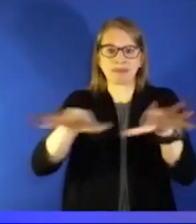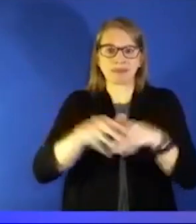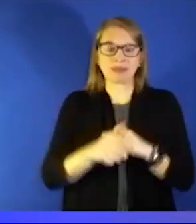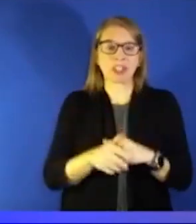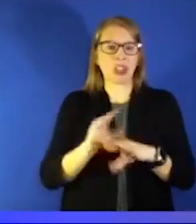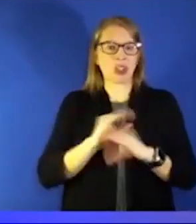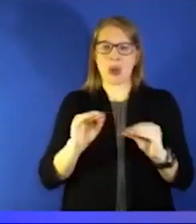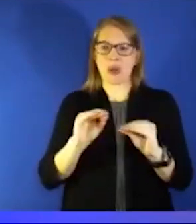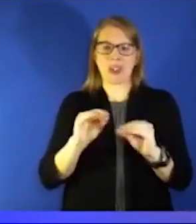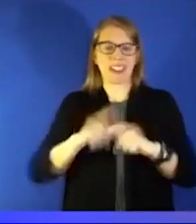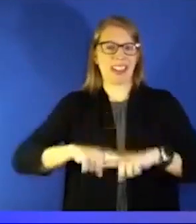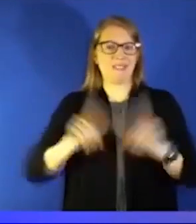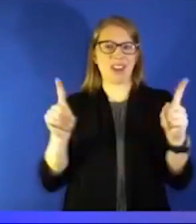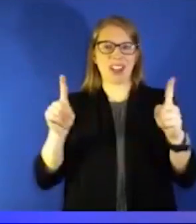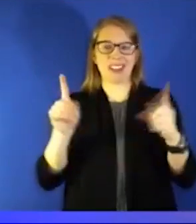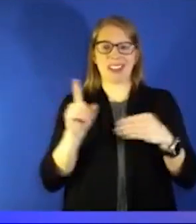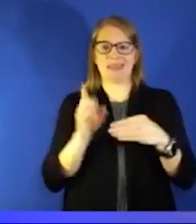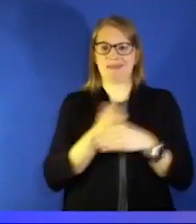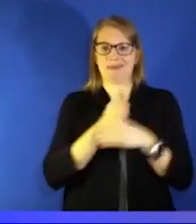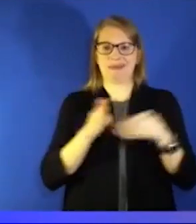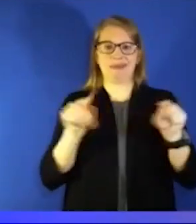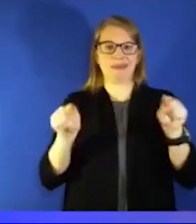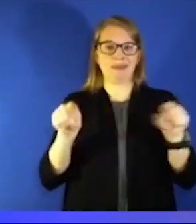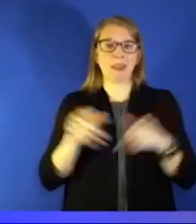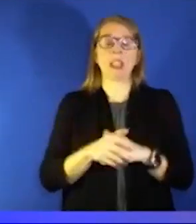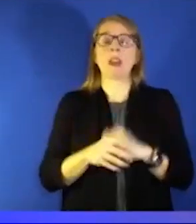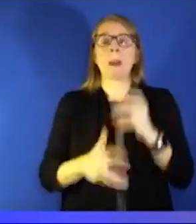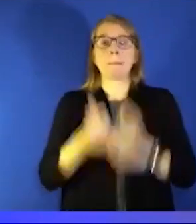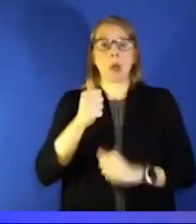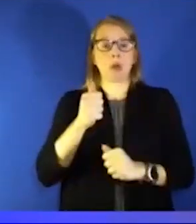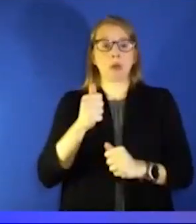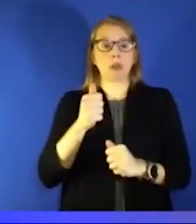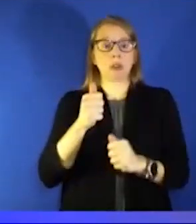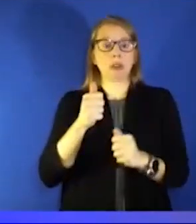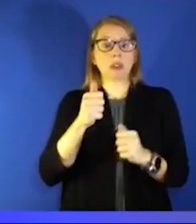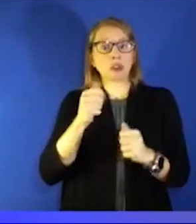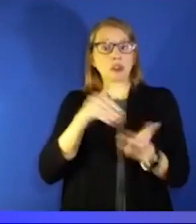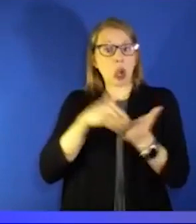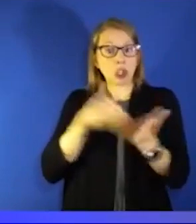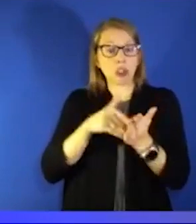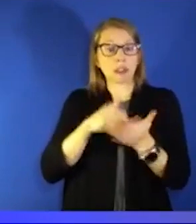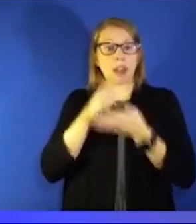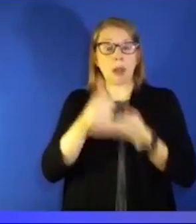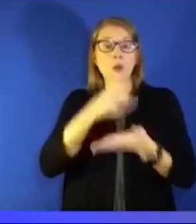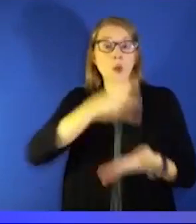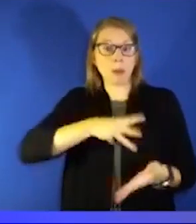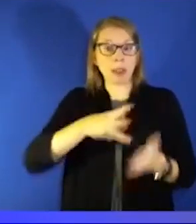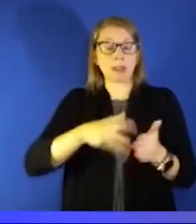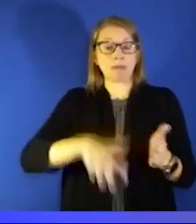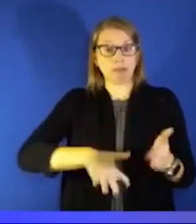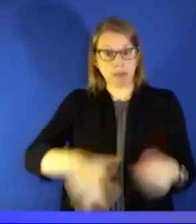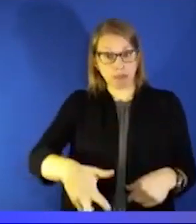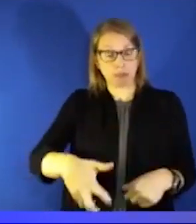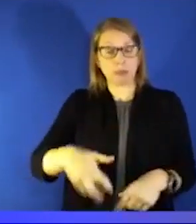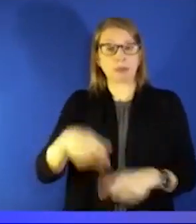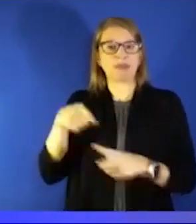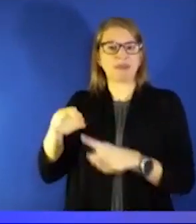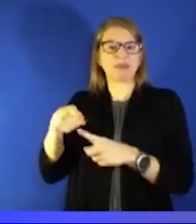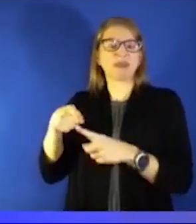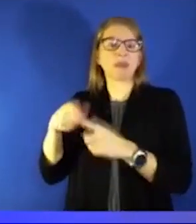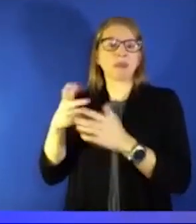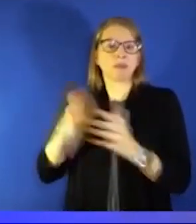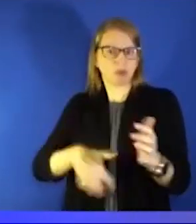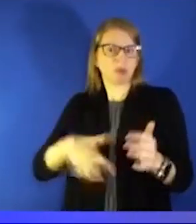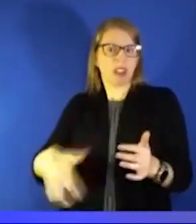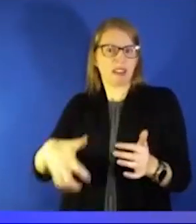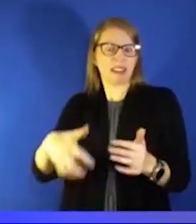IVF outcome. Most infertility doctors in the United States belong to the American Society of Reproductive Medicine, and they've been a big proponent of